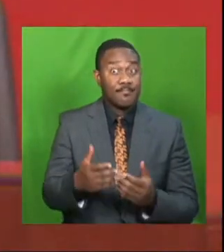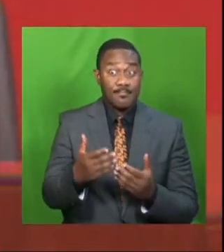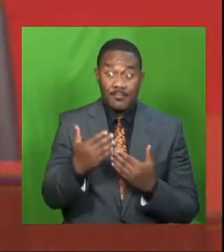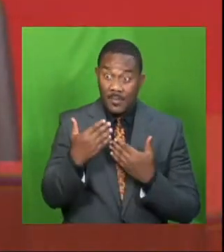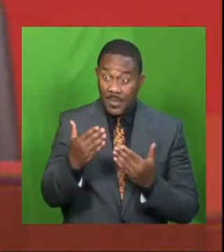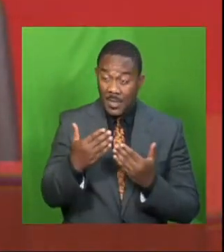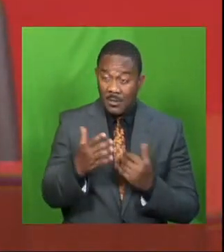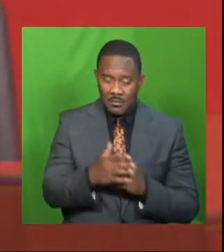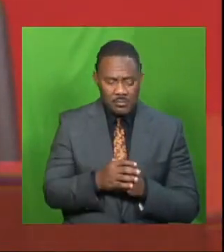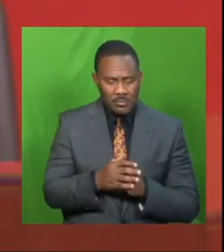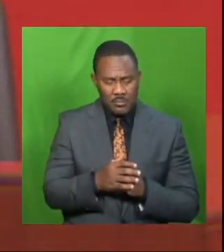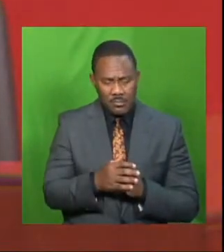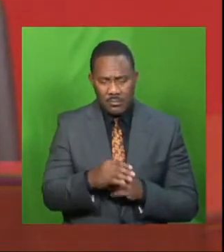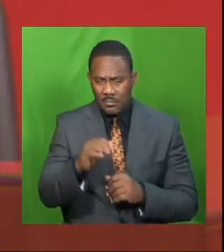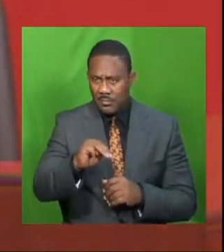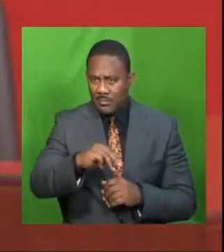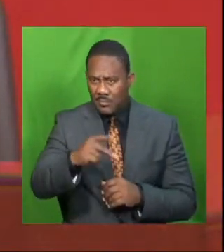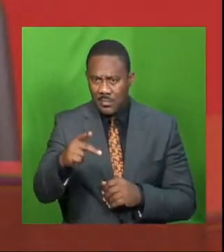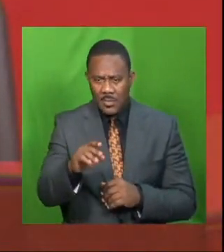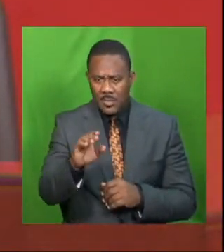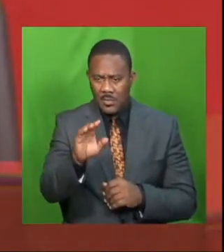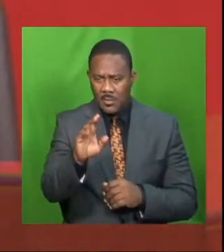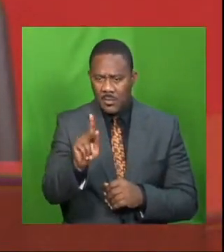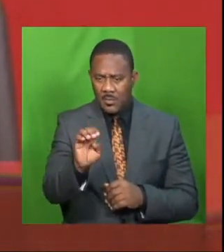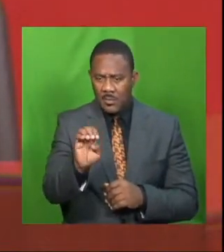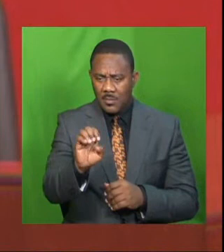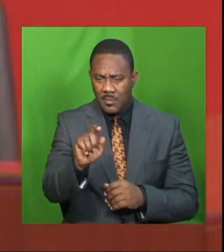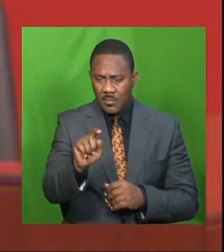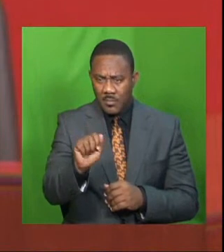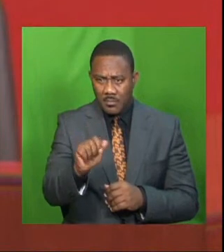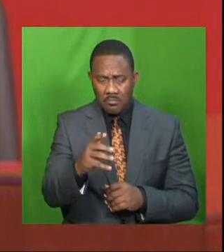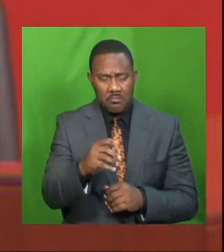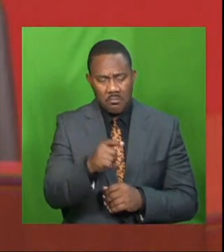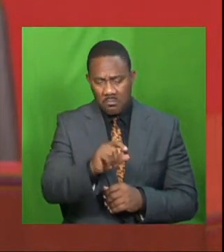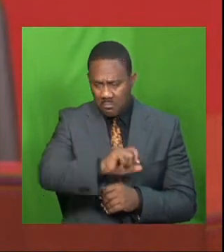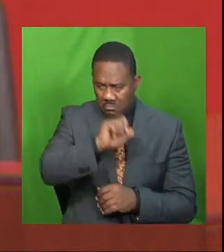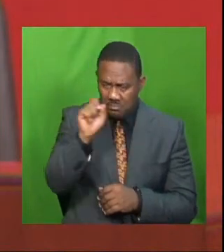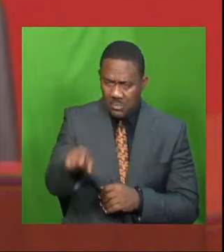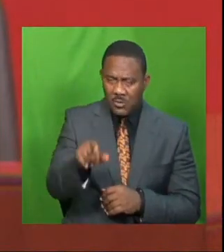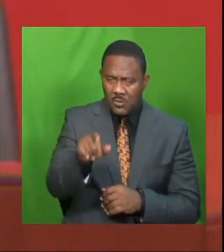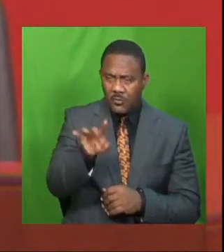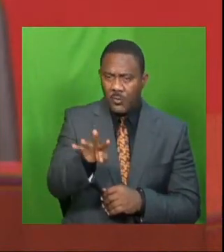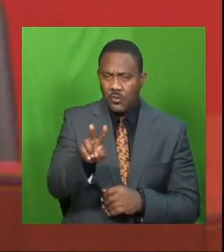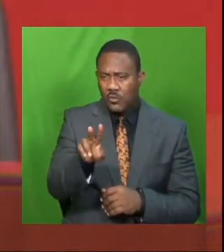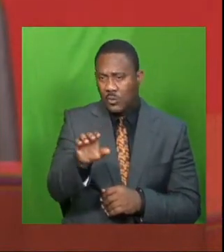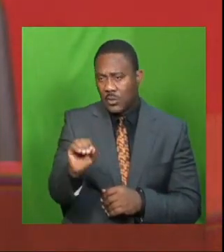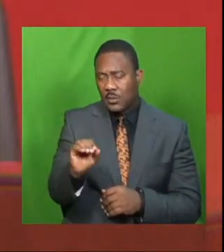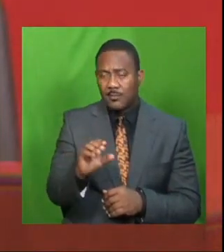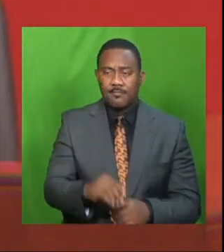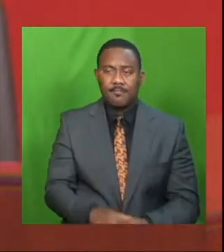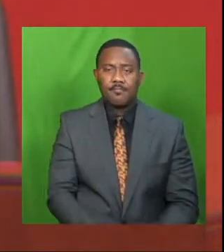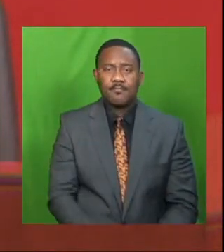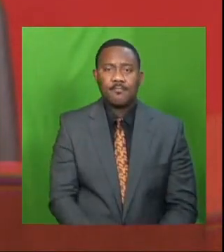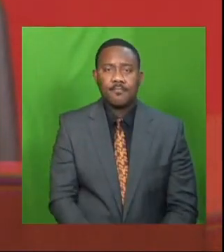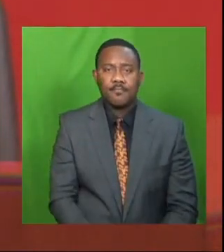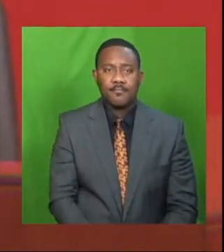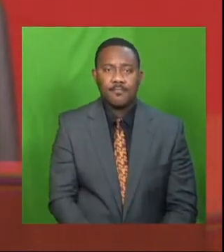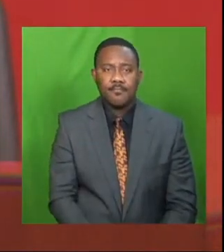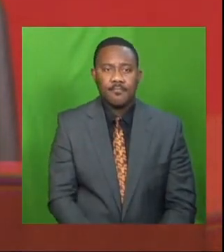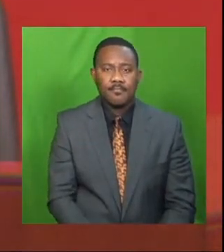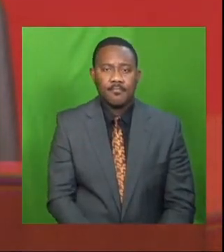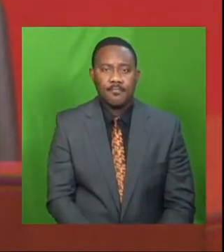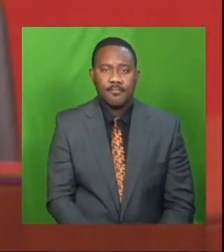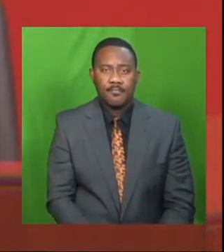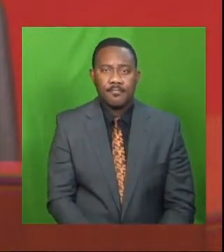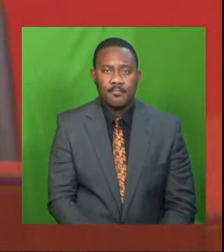Honorable Member for Qatar once again on question 420. Question 420.